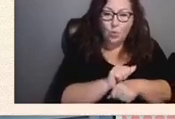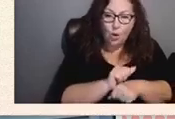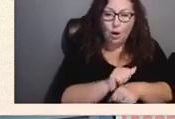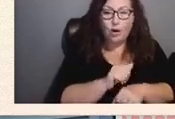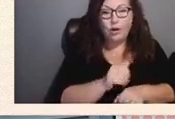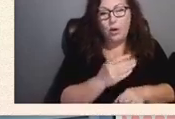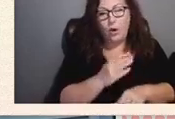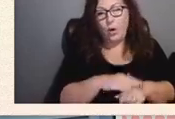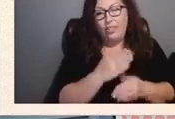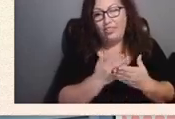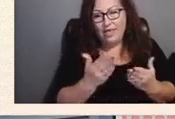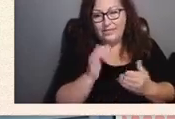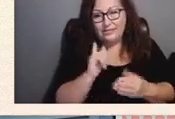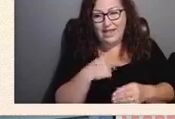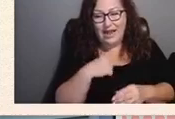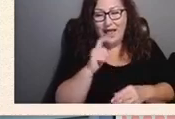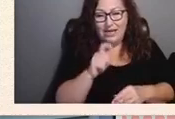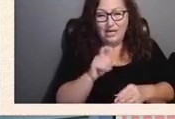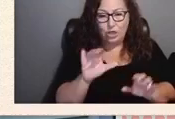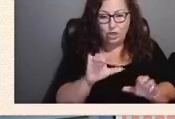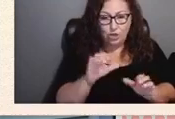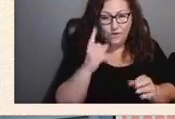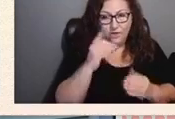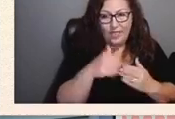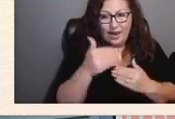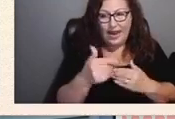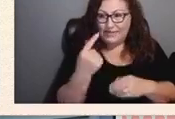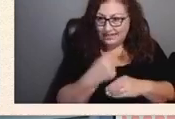I needed to do for the next day.